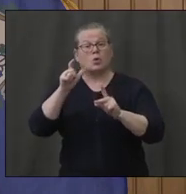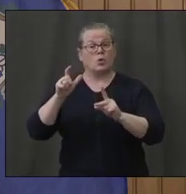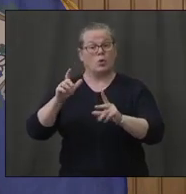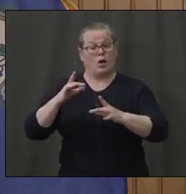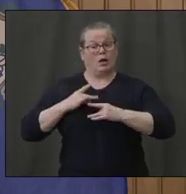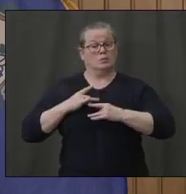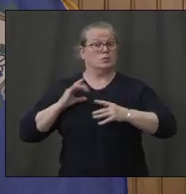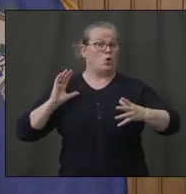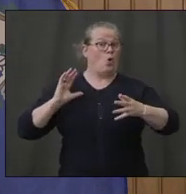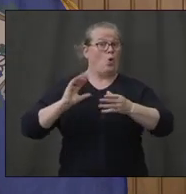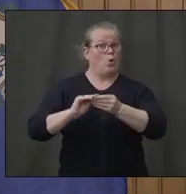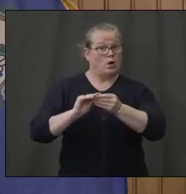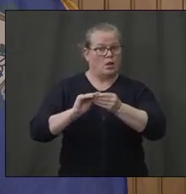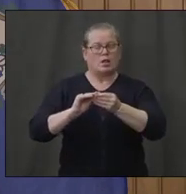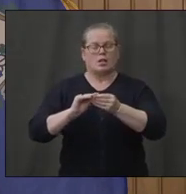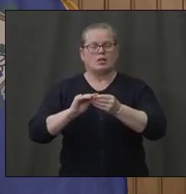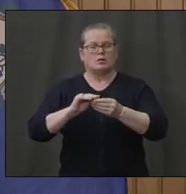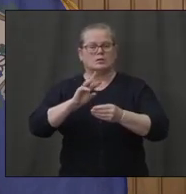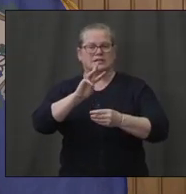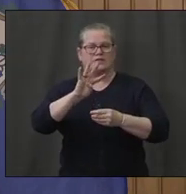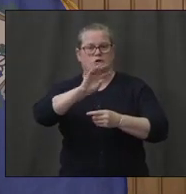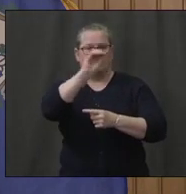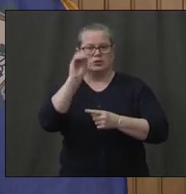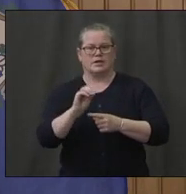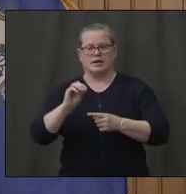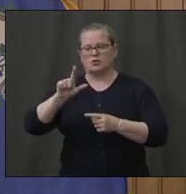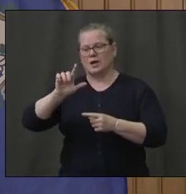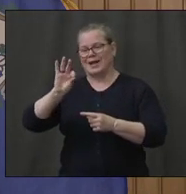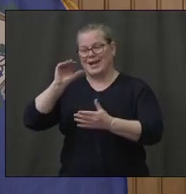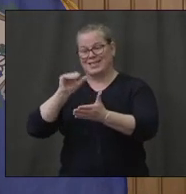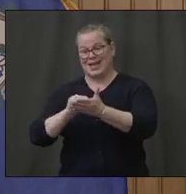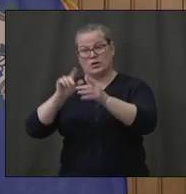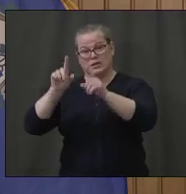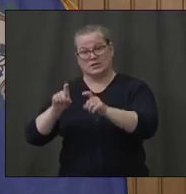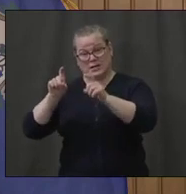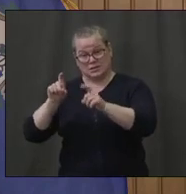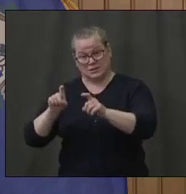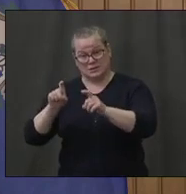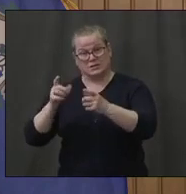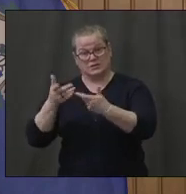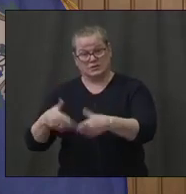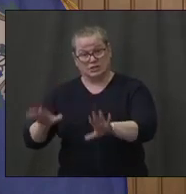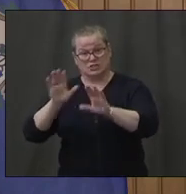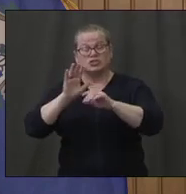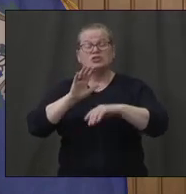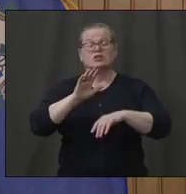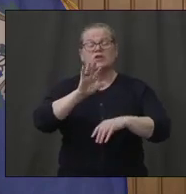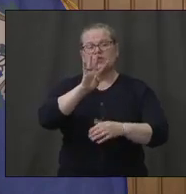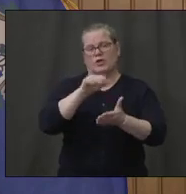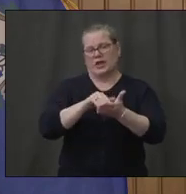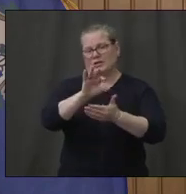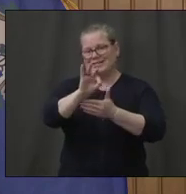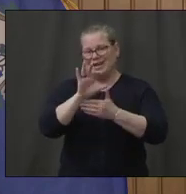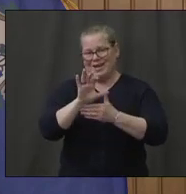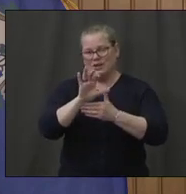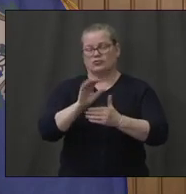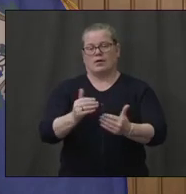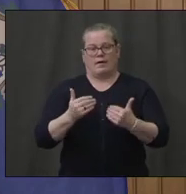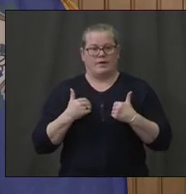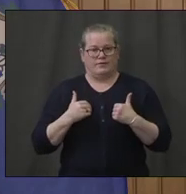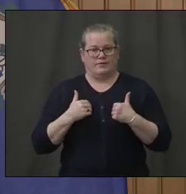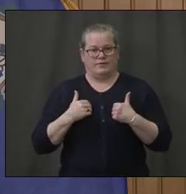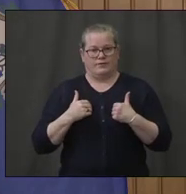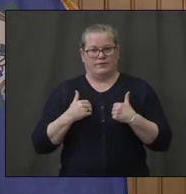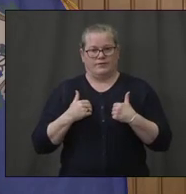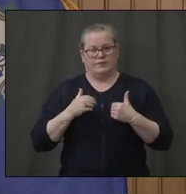of 20,000 tests and 4,900 or so positives. But remember, these numbers